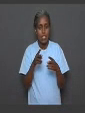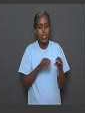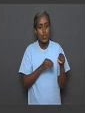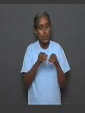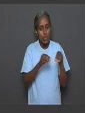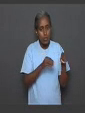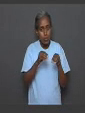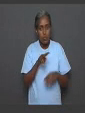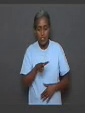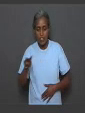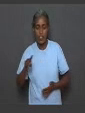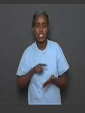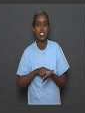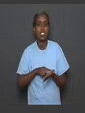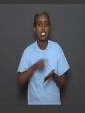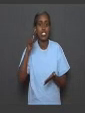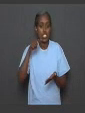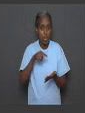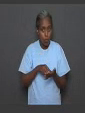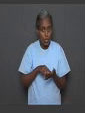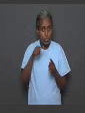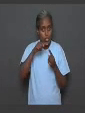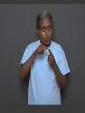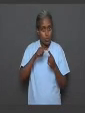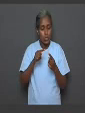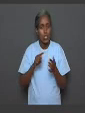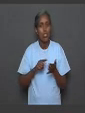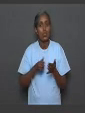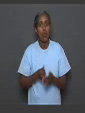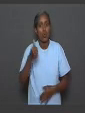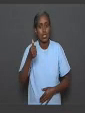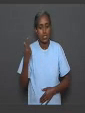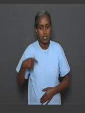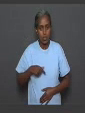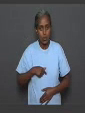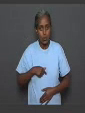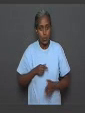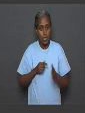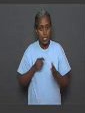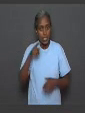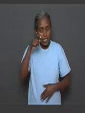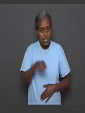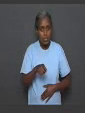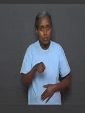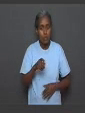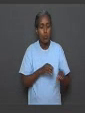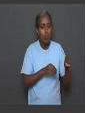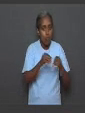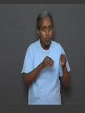the vector's initial point to the origin, we need to move it 2